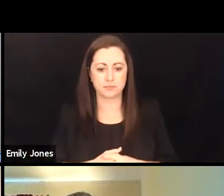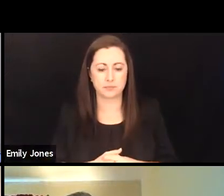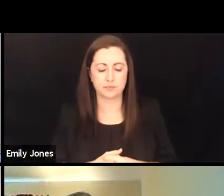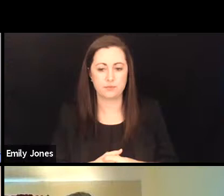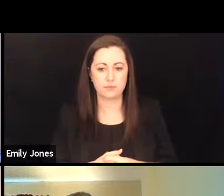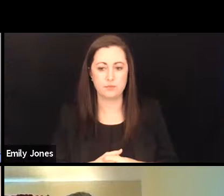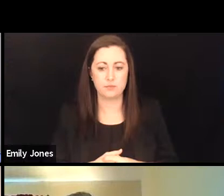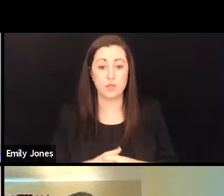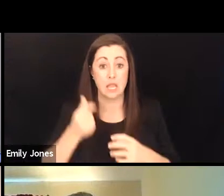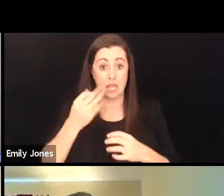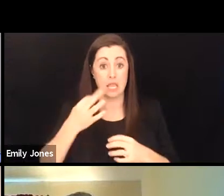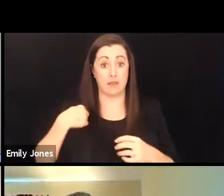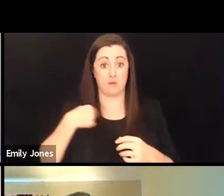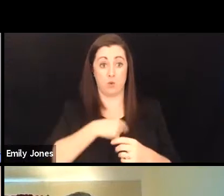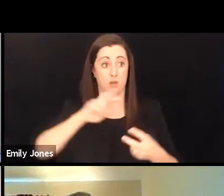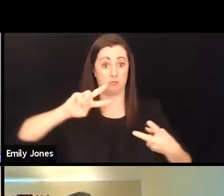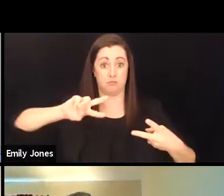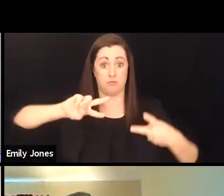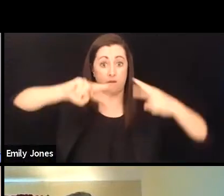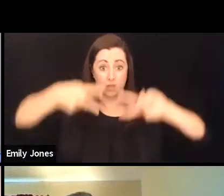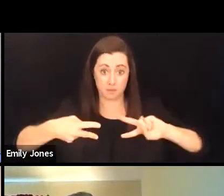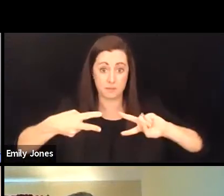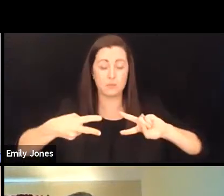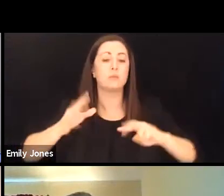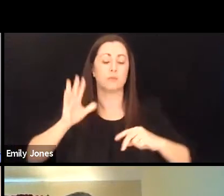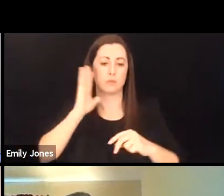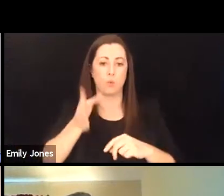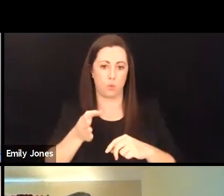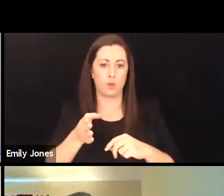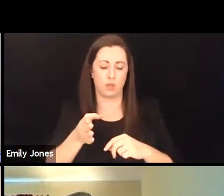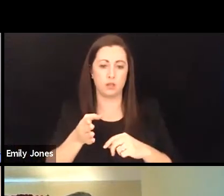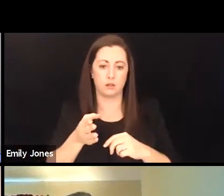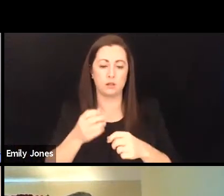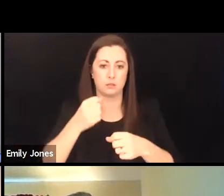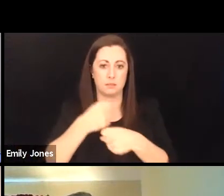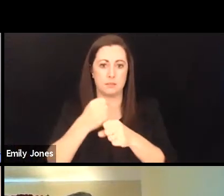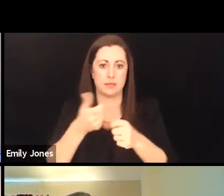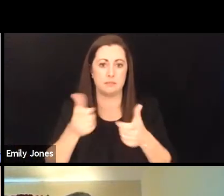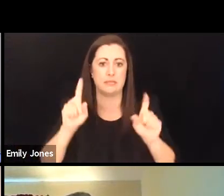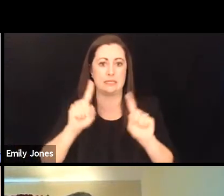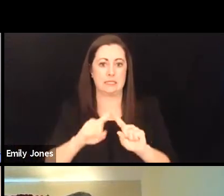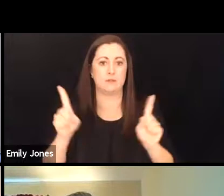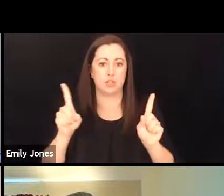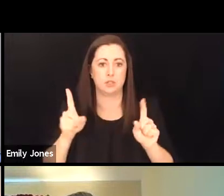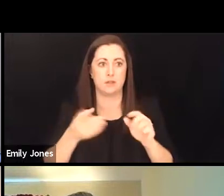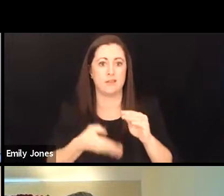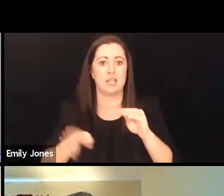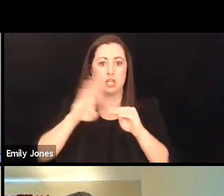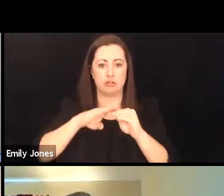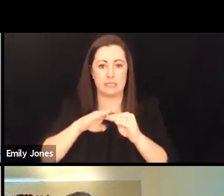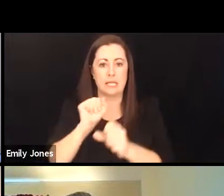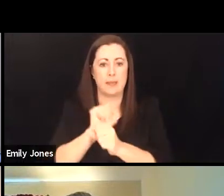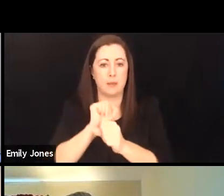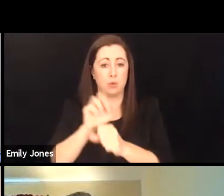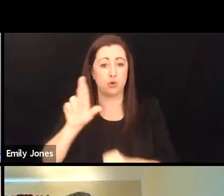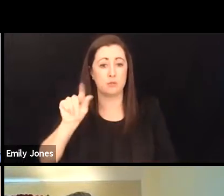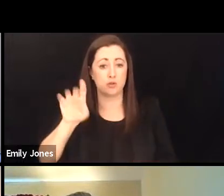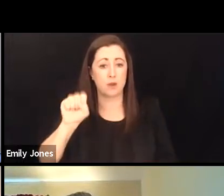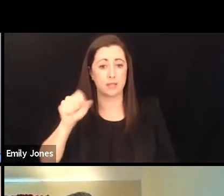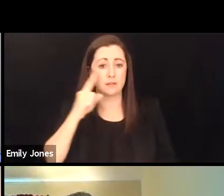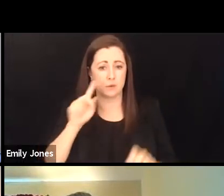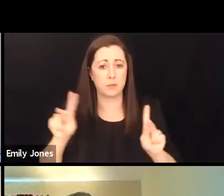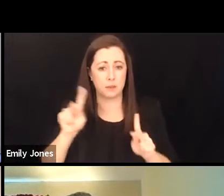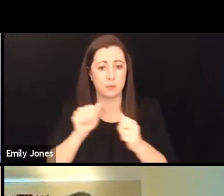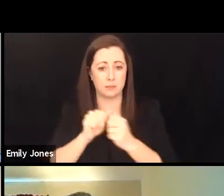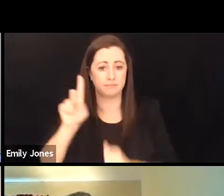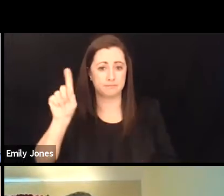that would I think, probably as much as anything, increase the employment rates among people with disabilities. It's